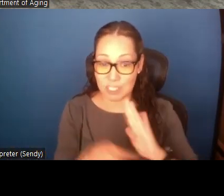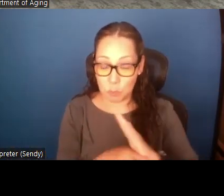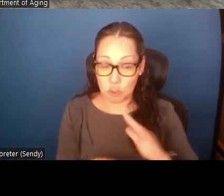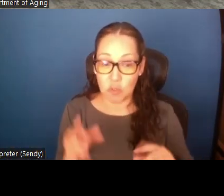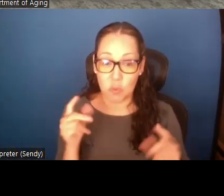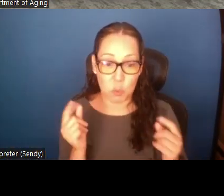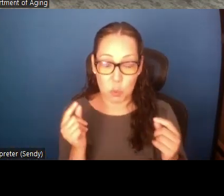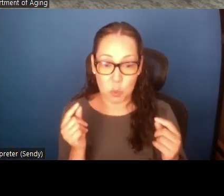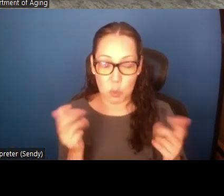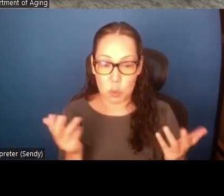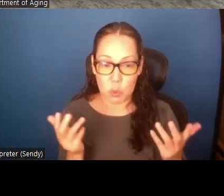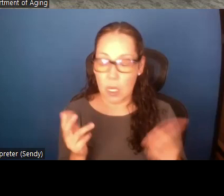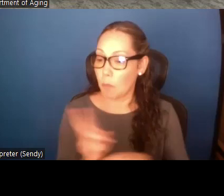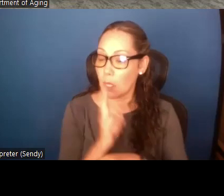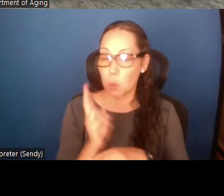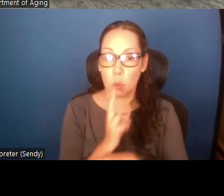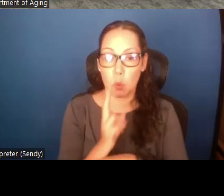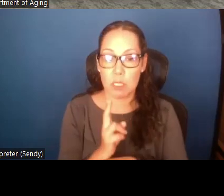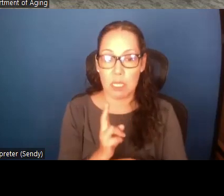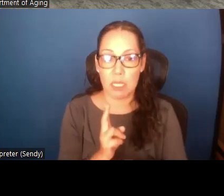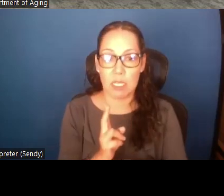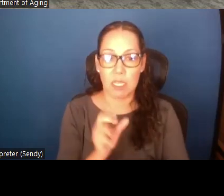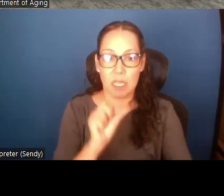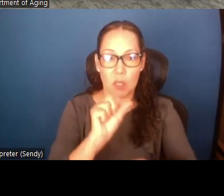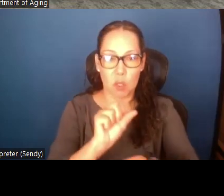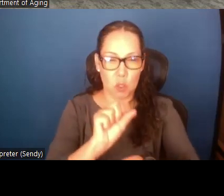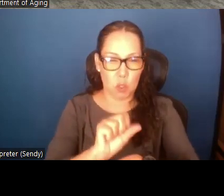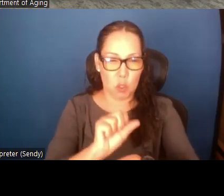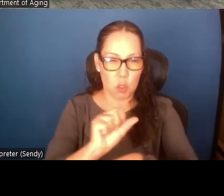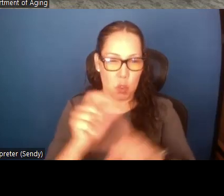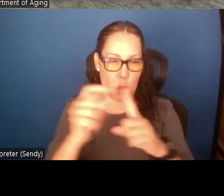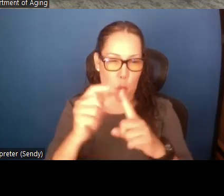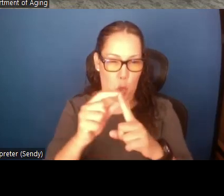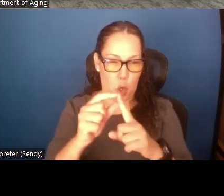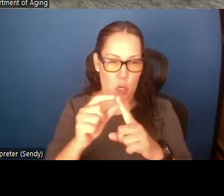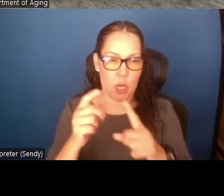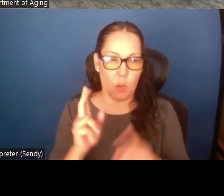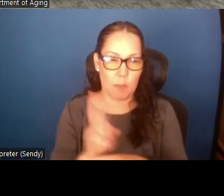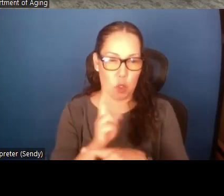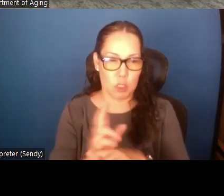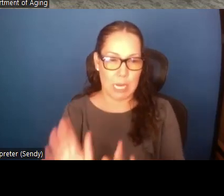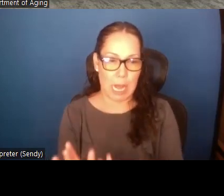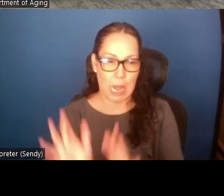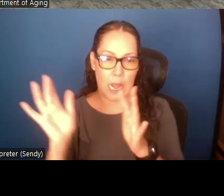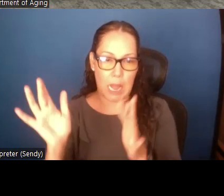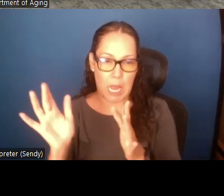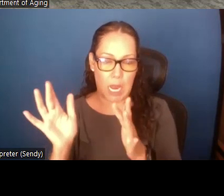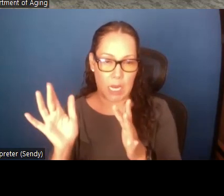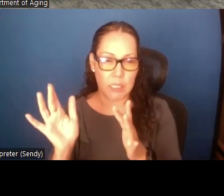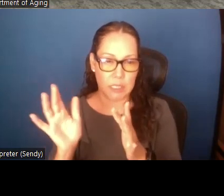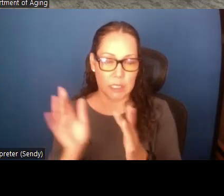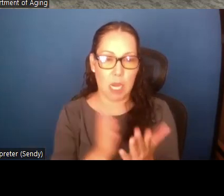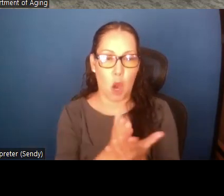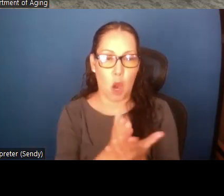We've been kind of using the word right, and I think it's really important to put the term right in